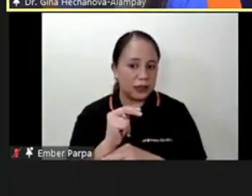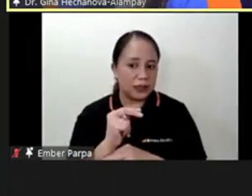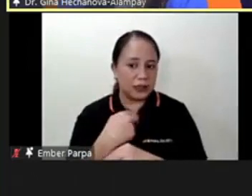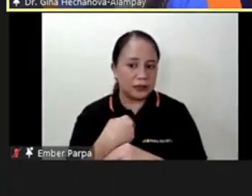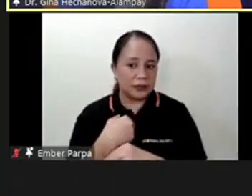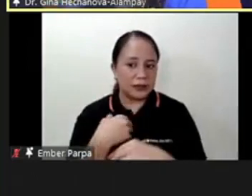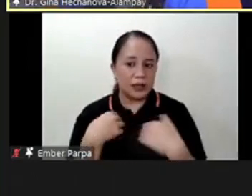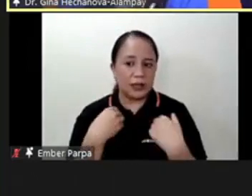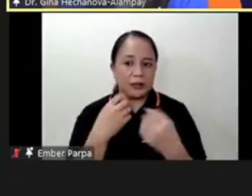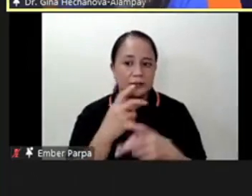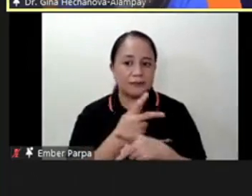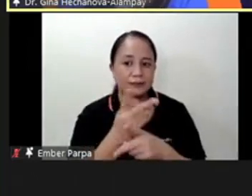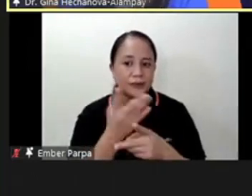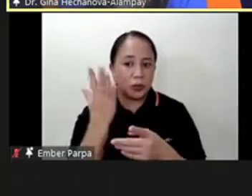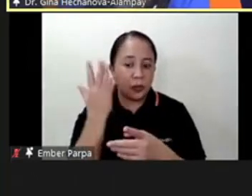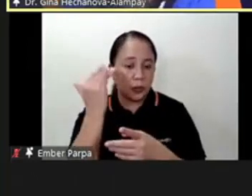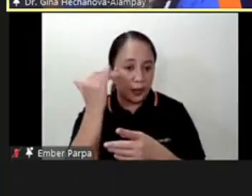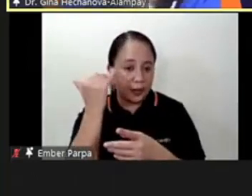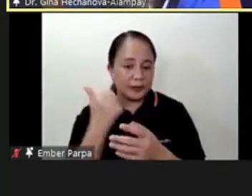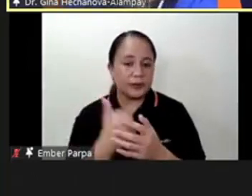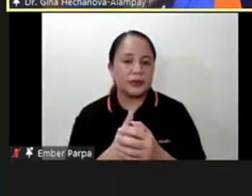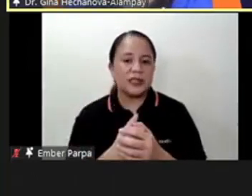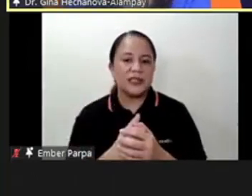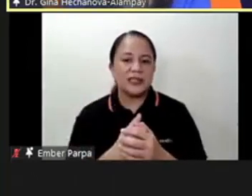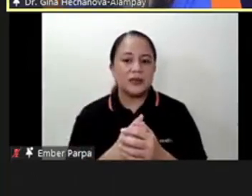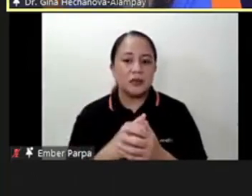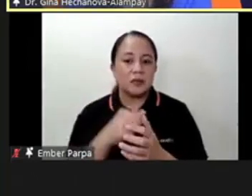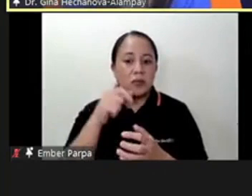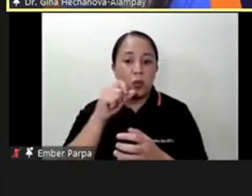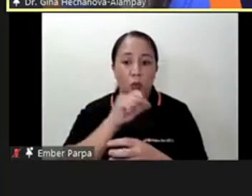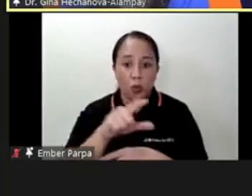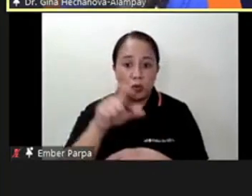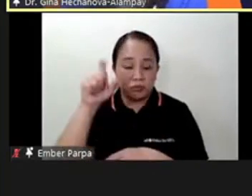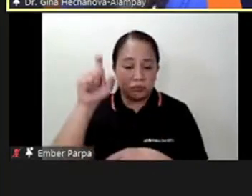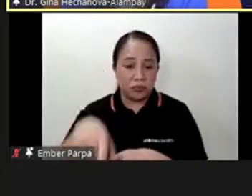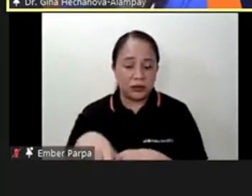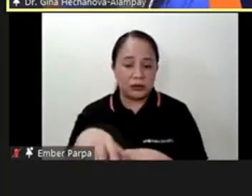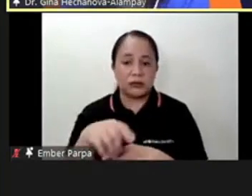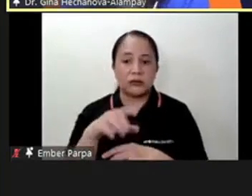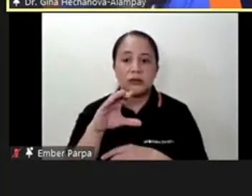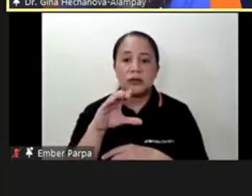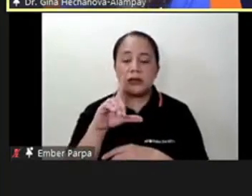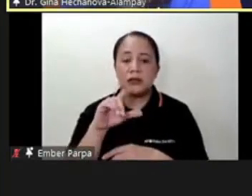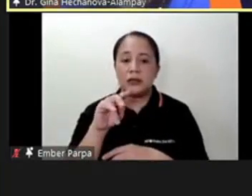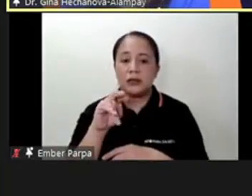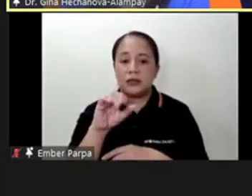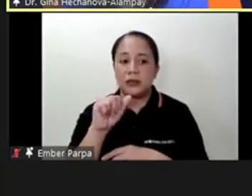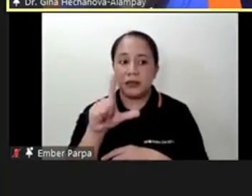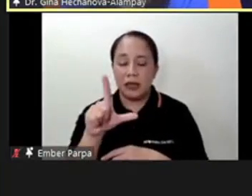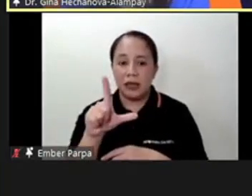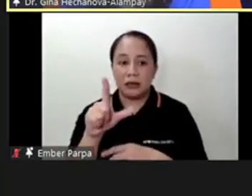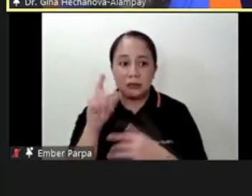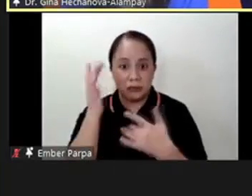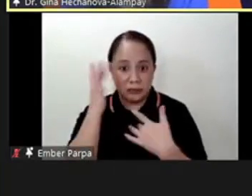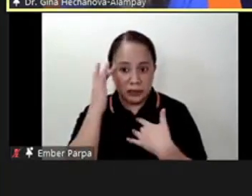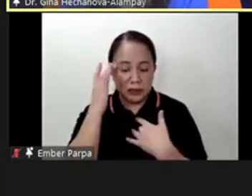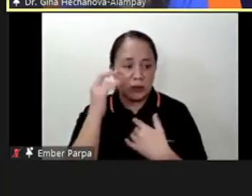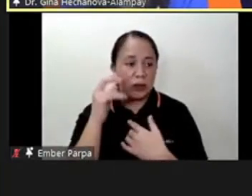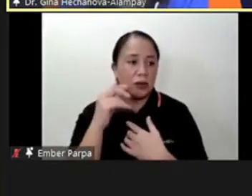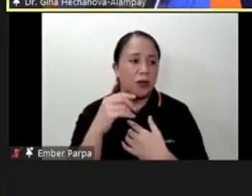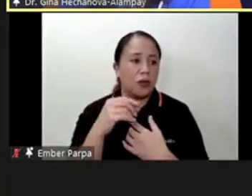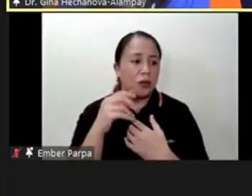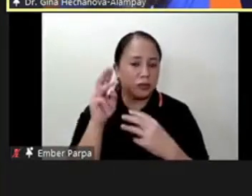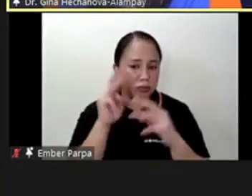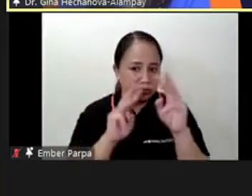self-care. Kasi hindi naman lahat kailangan clinical help or may clinical illness na depression and